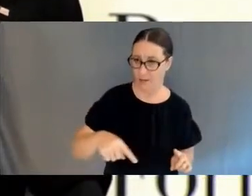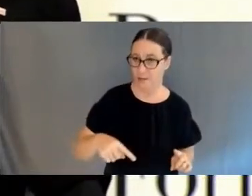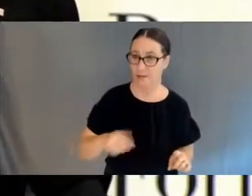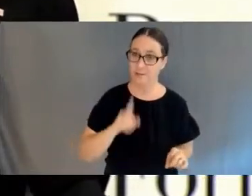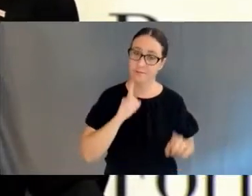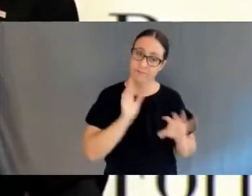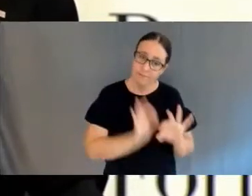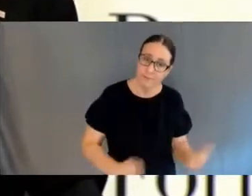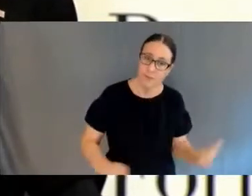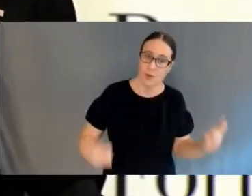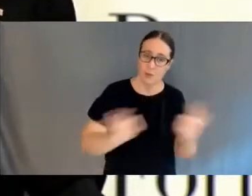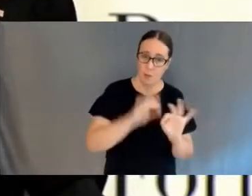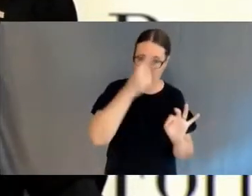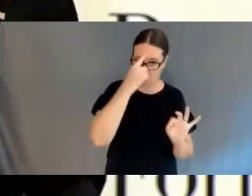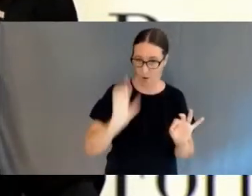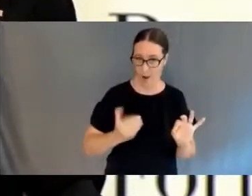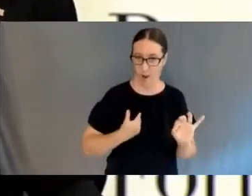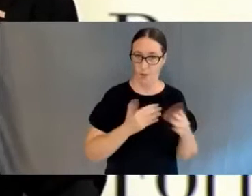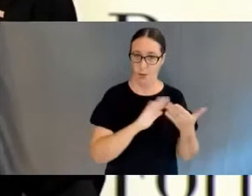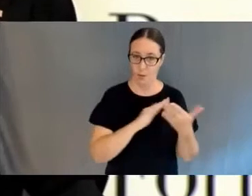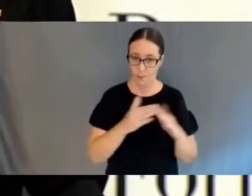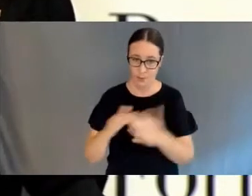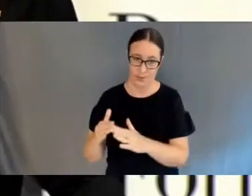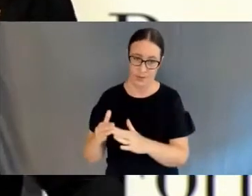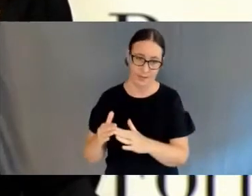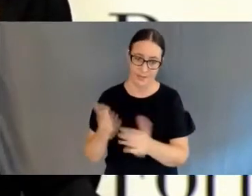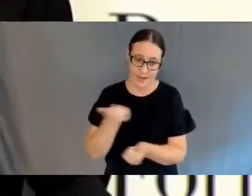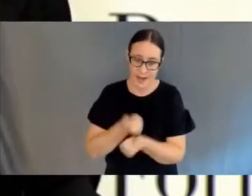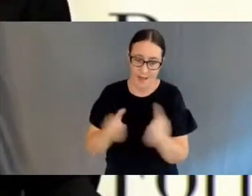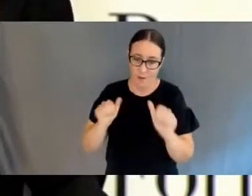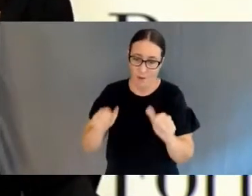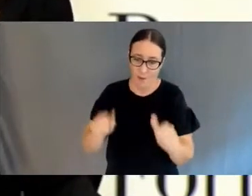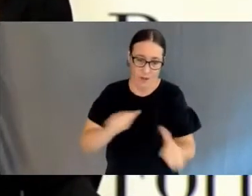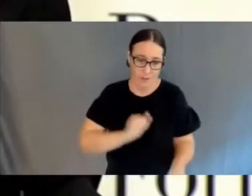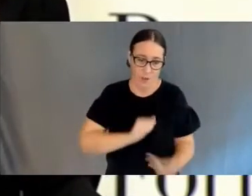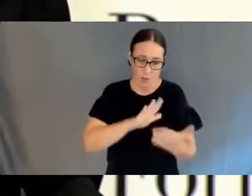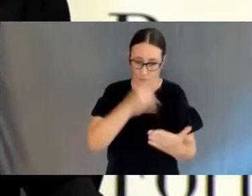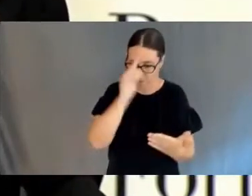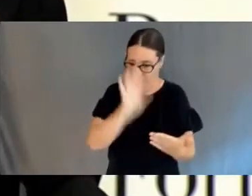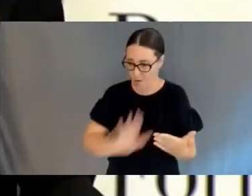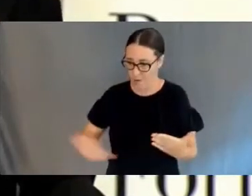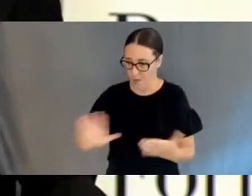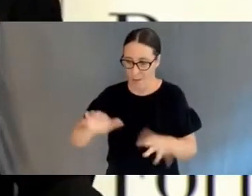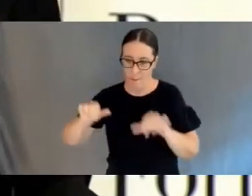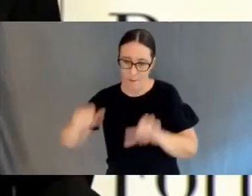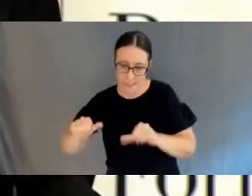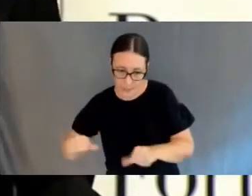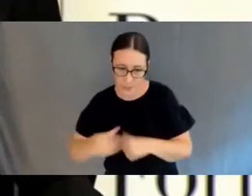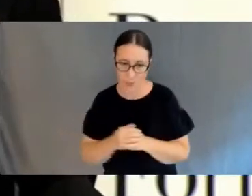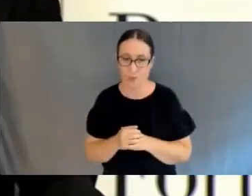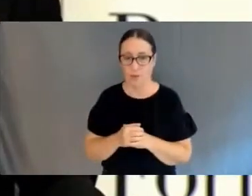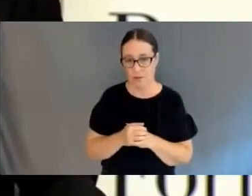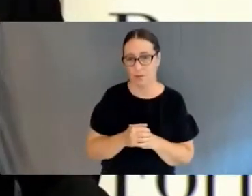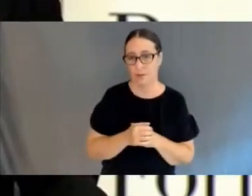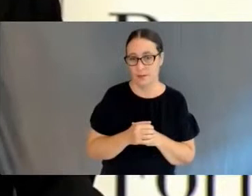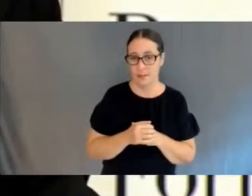critical to our communities in every way, in terms of their potential, their